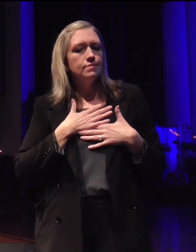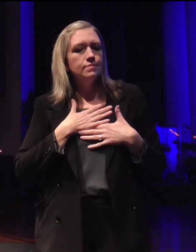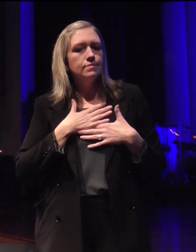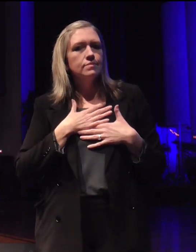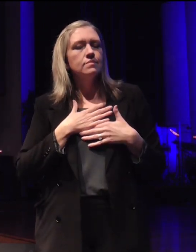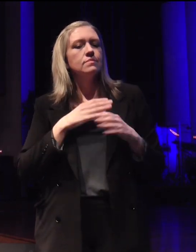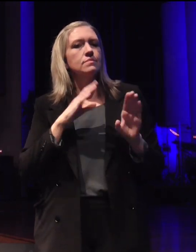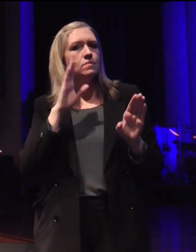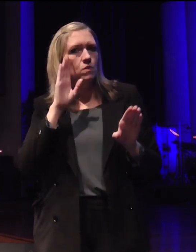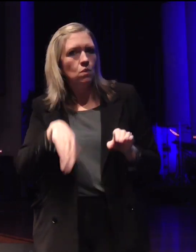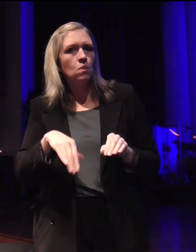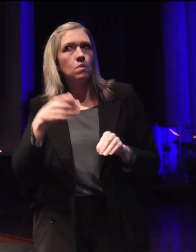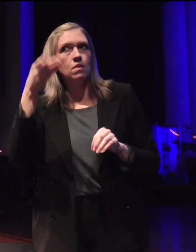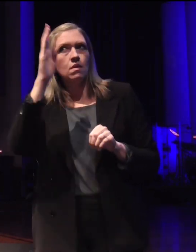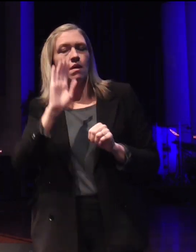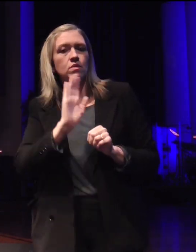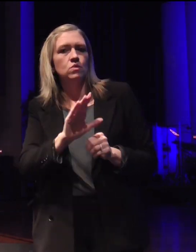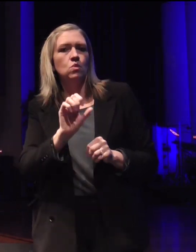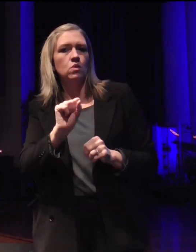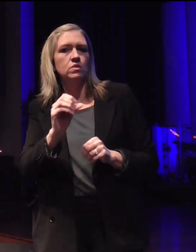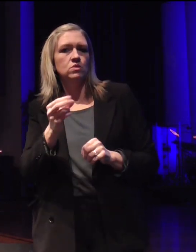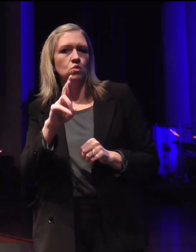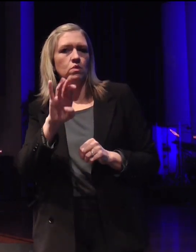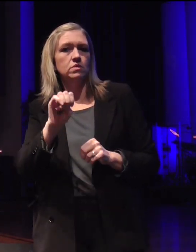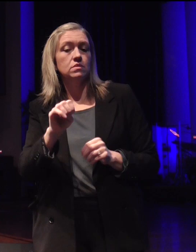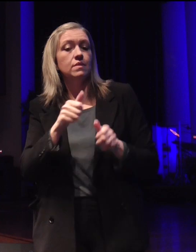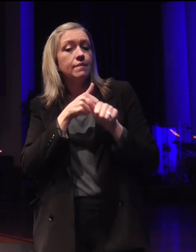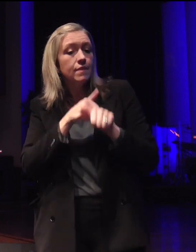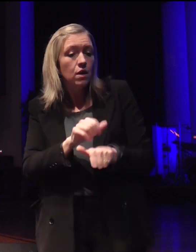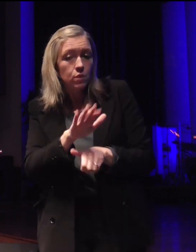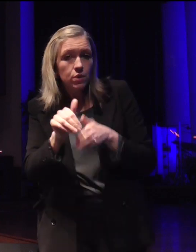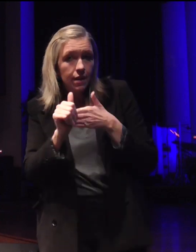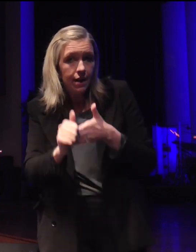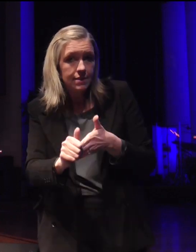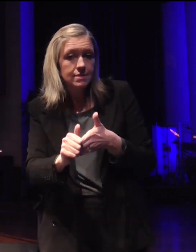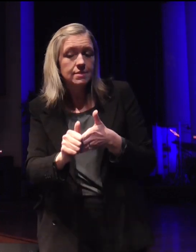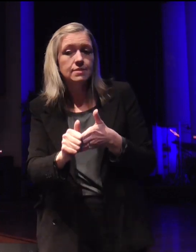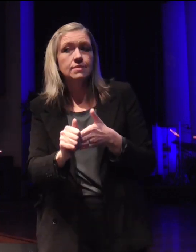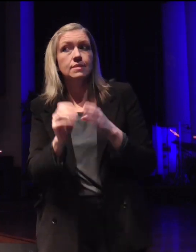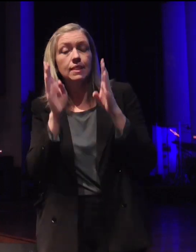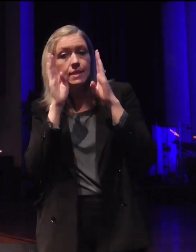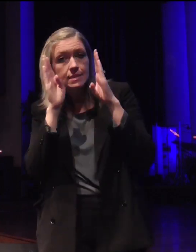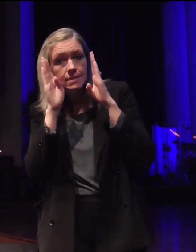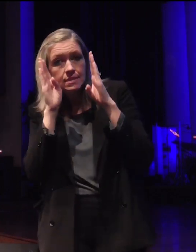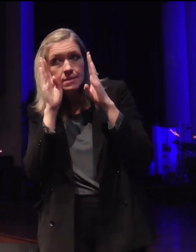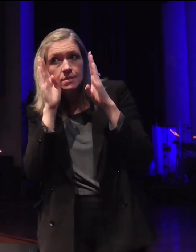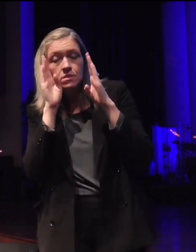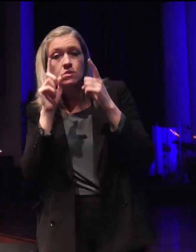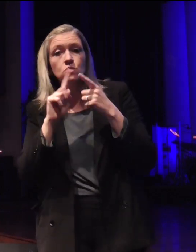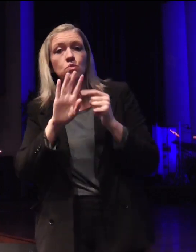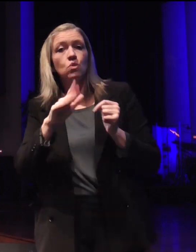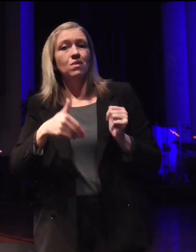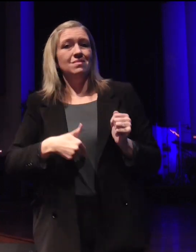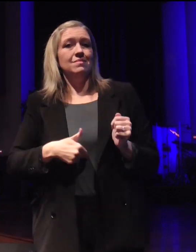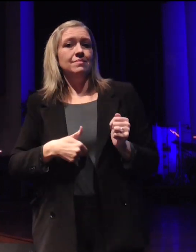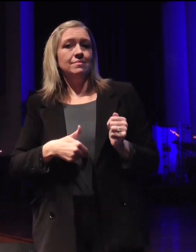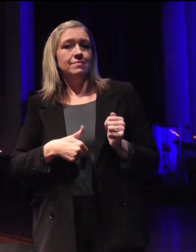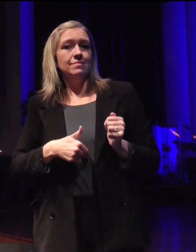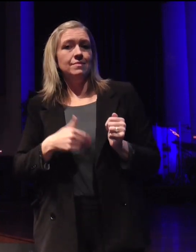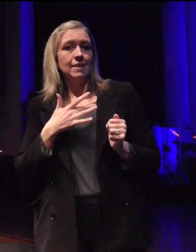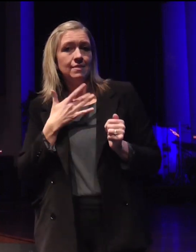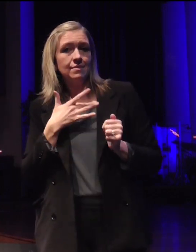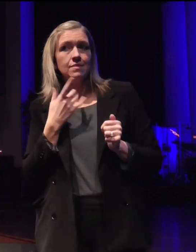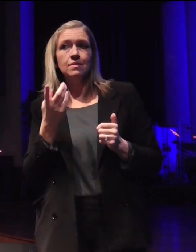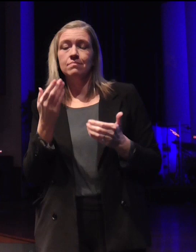Know that God is your source. Follow your guidance. Listen to your intuition.